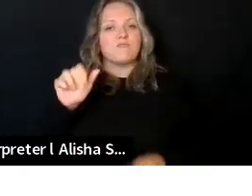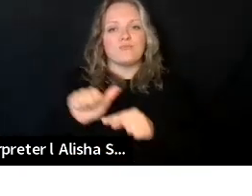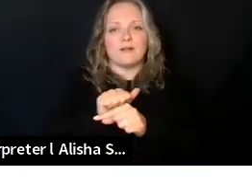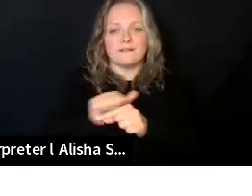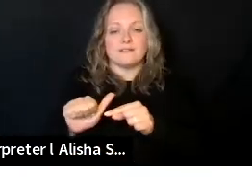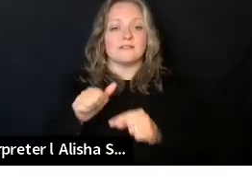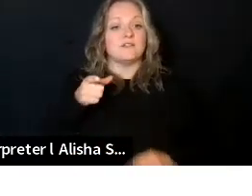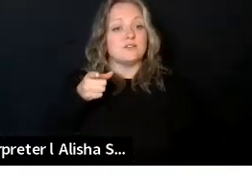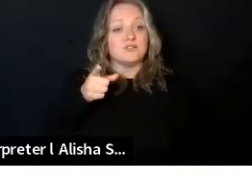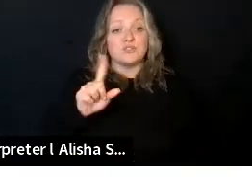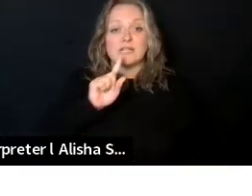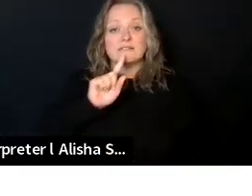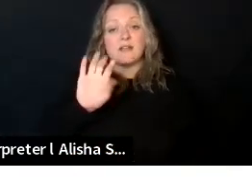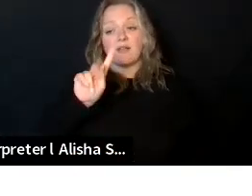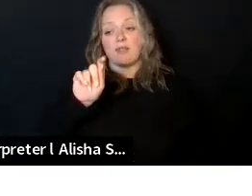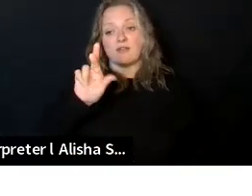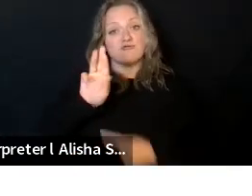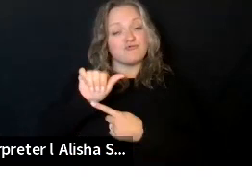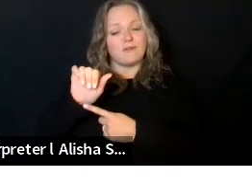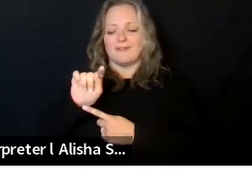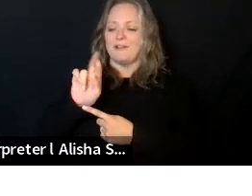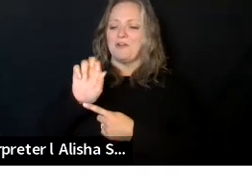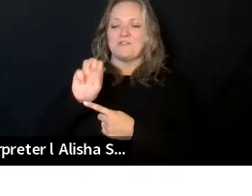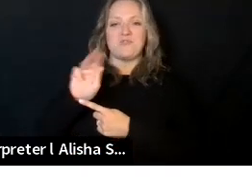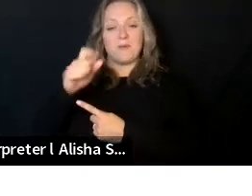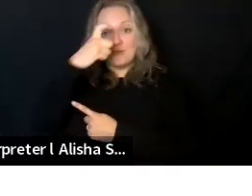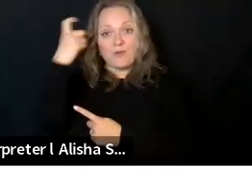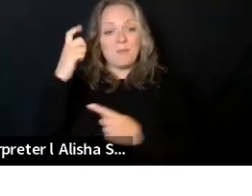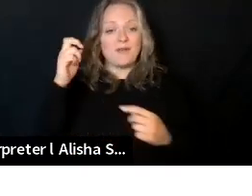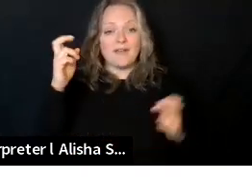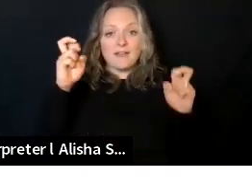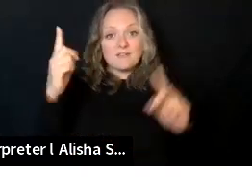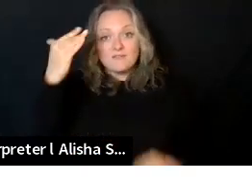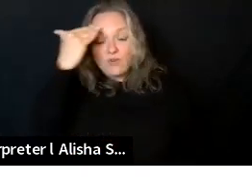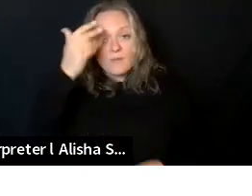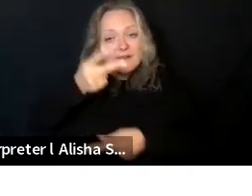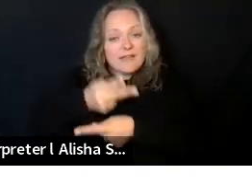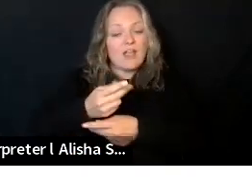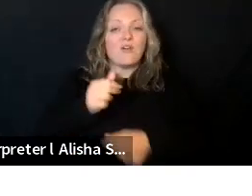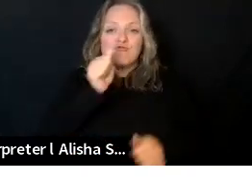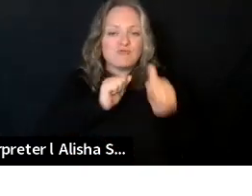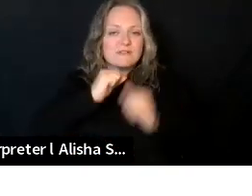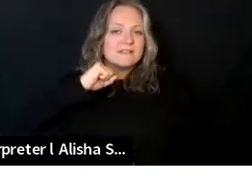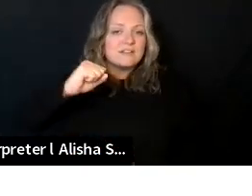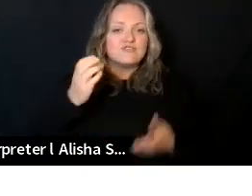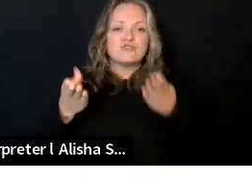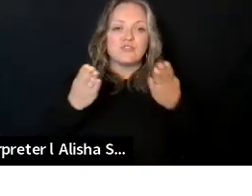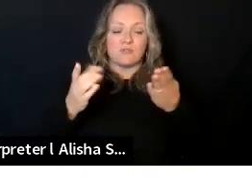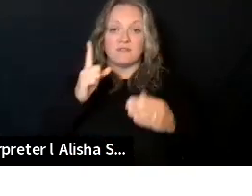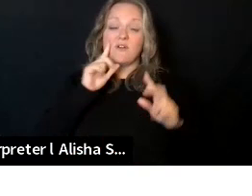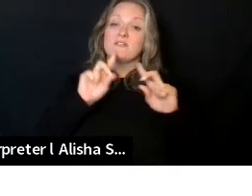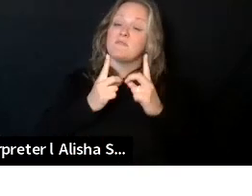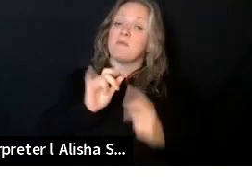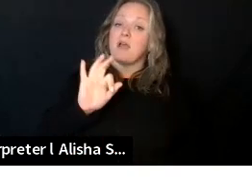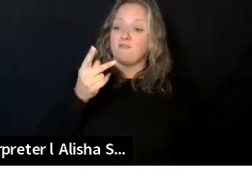and resiliency consultant for the Kentucky Department for Public Health. She provides trainings for Kentucky Strengthening Families